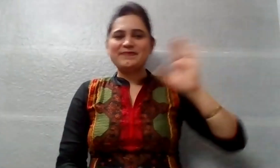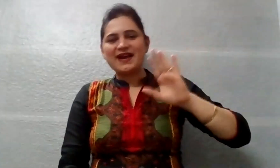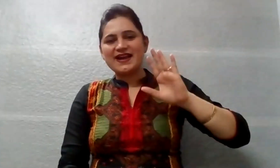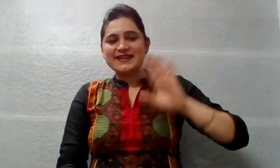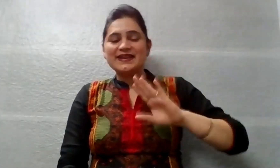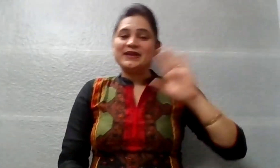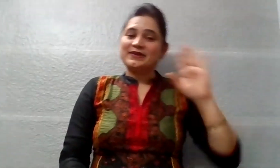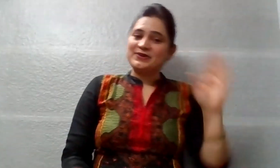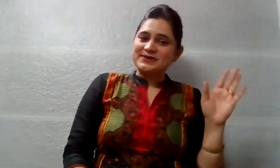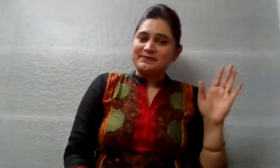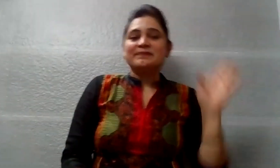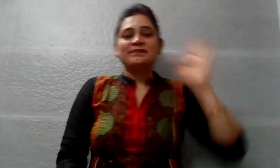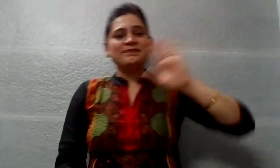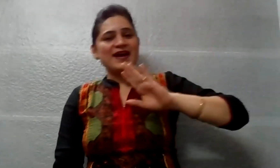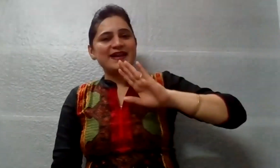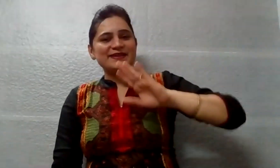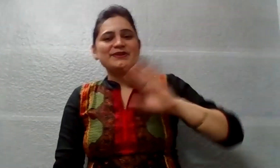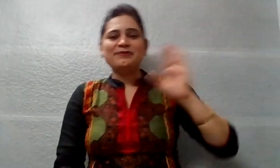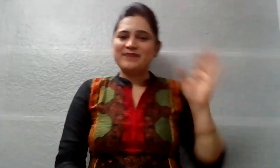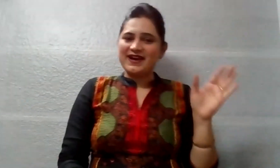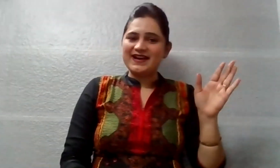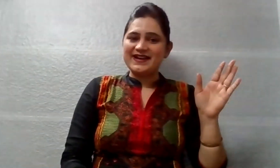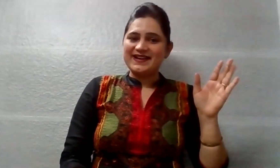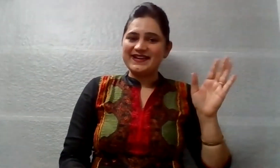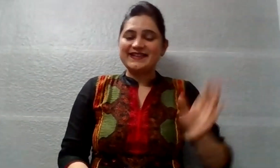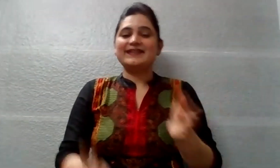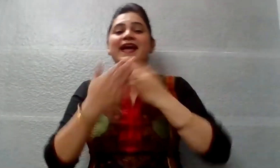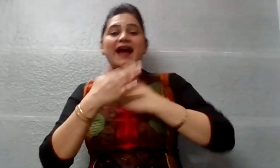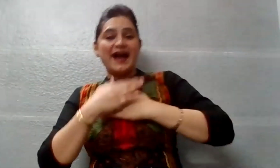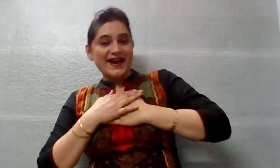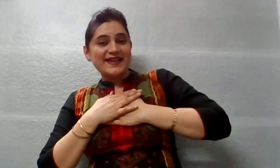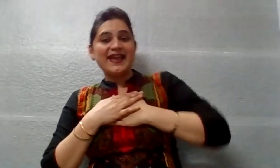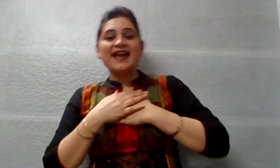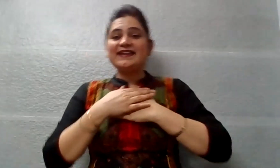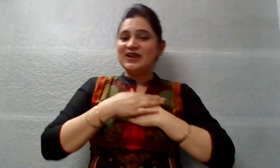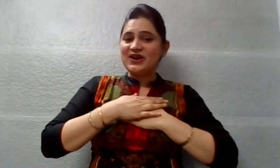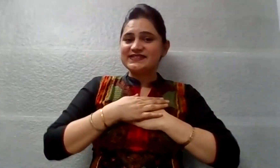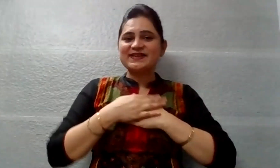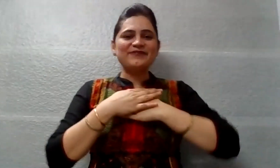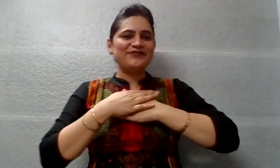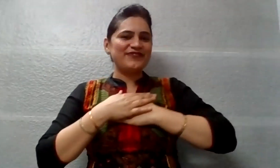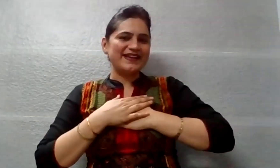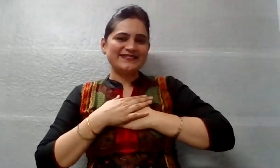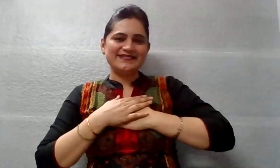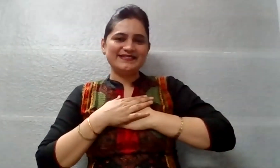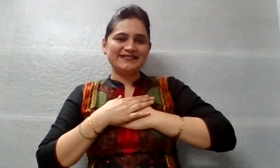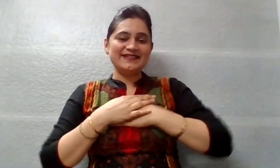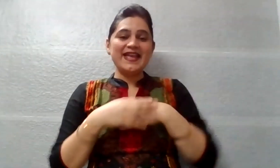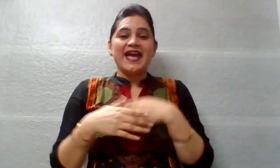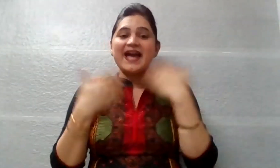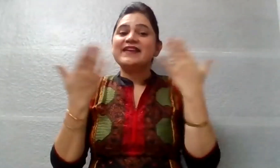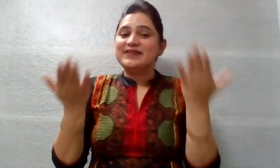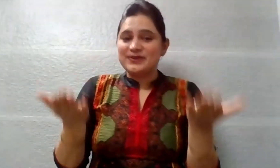goodbye. Goodbye, goodbye. I had lots of fun.